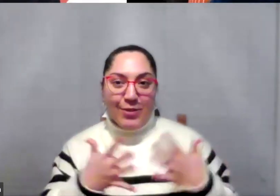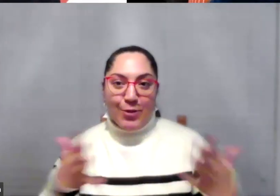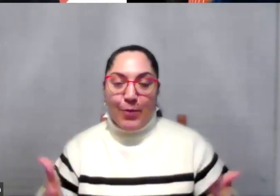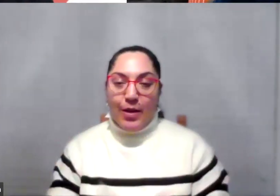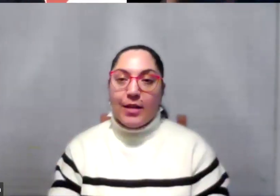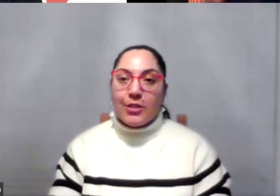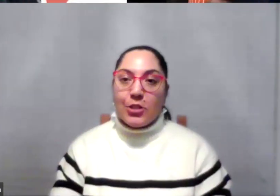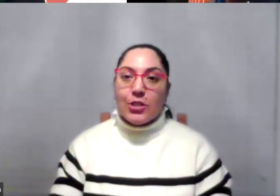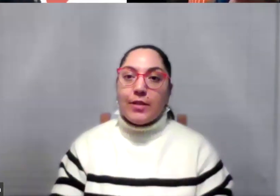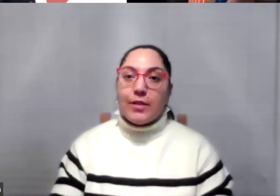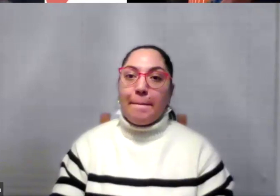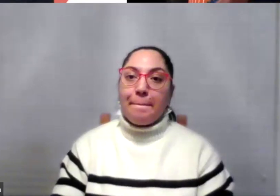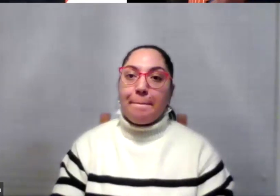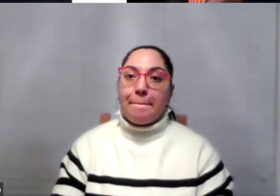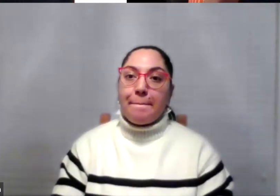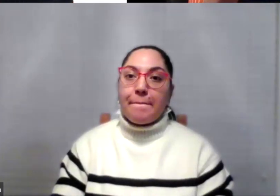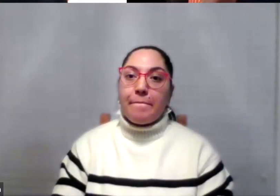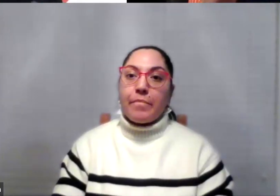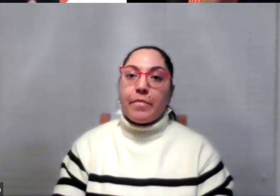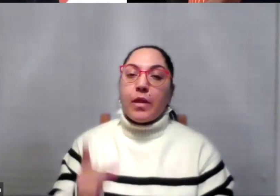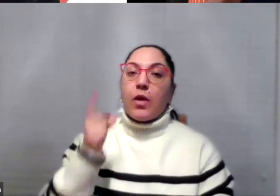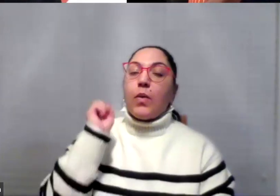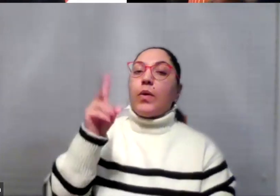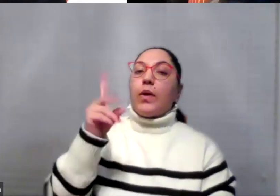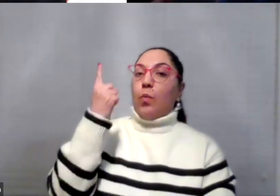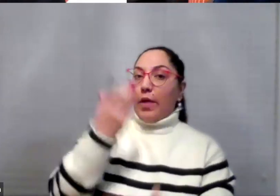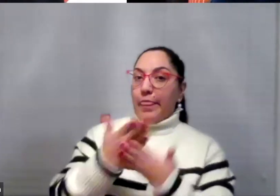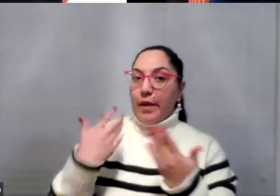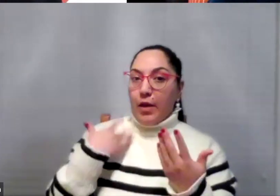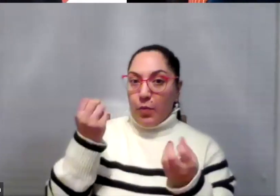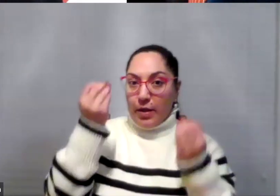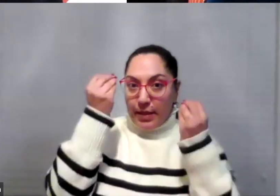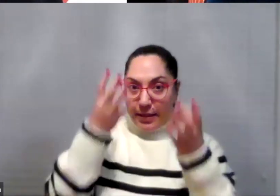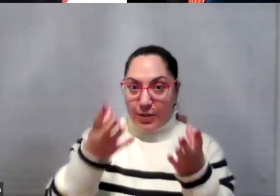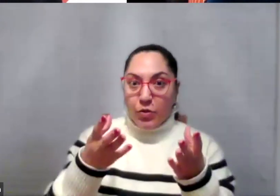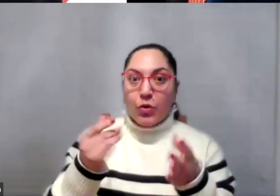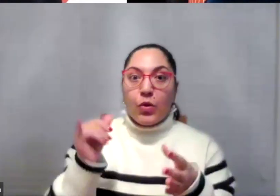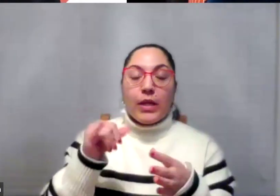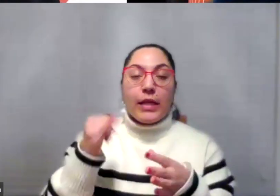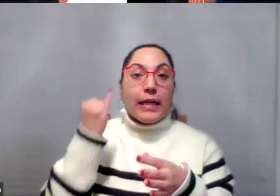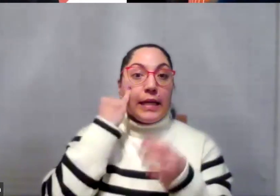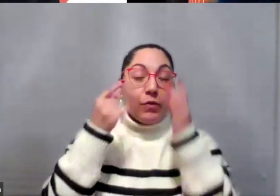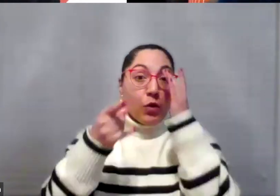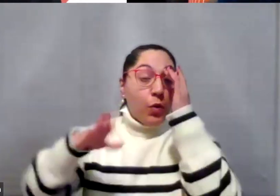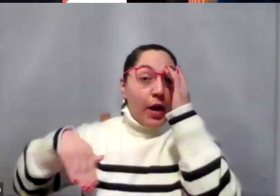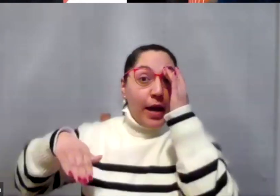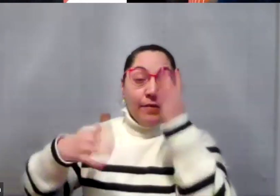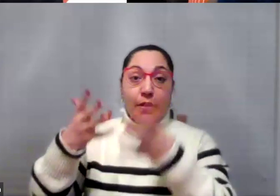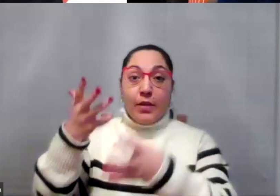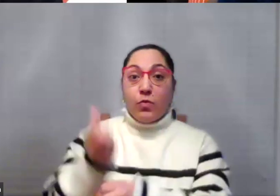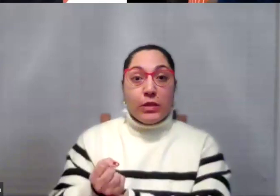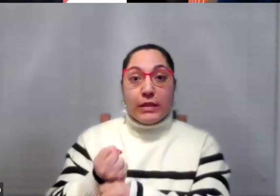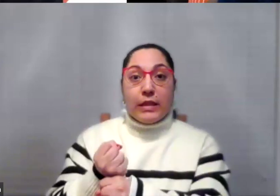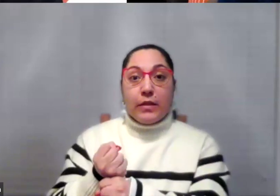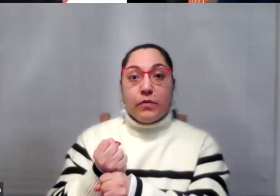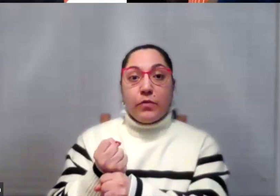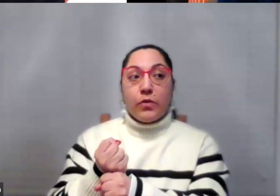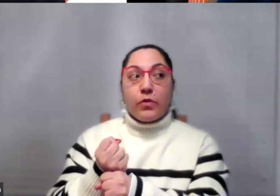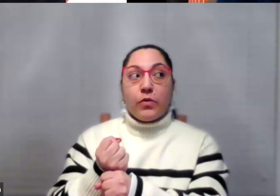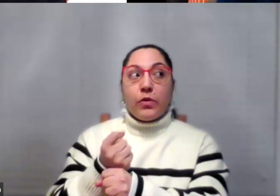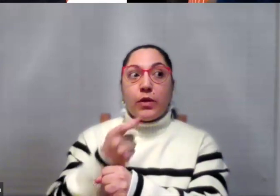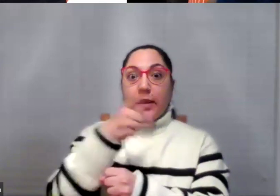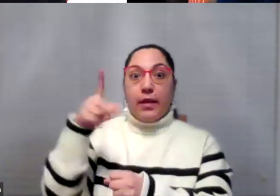So, one, I just wanted to let anyone know that has not received